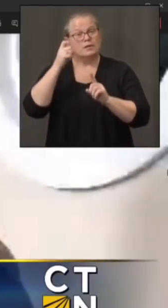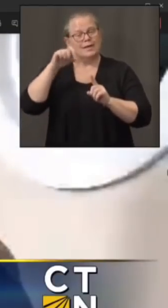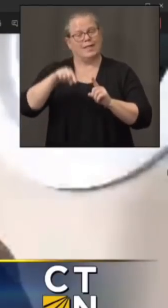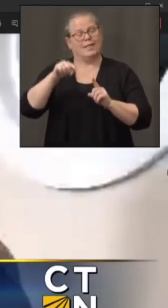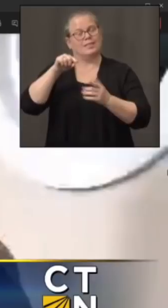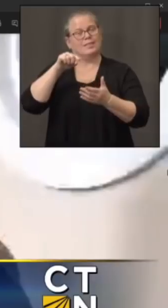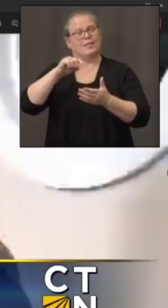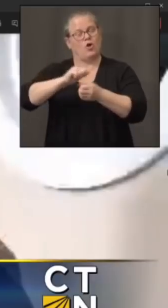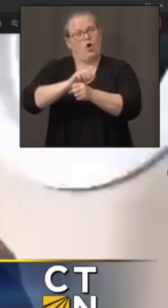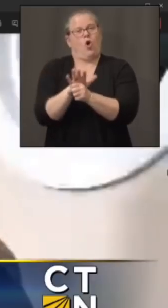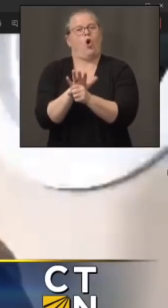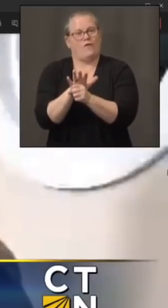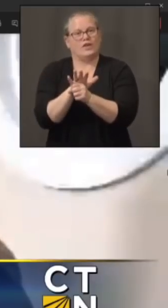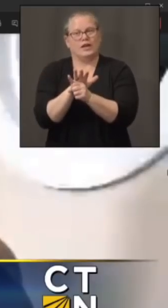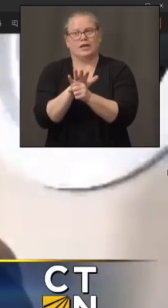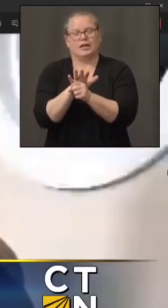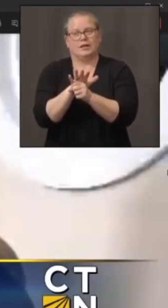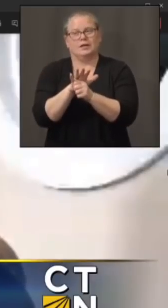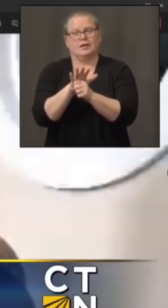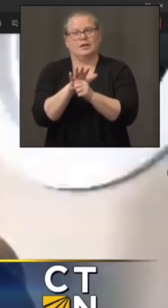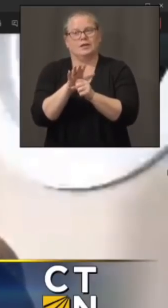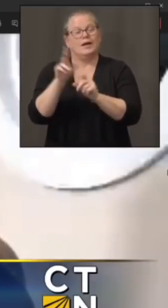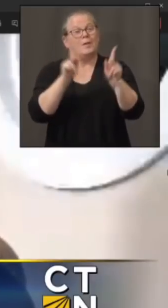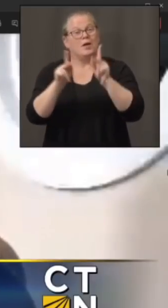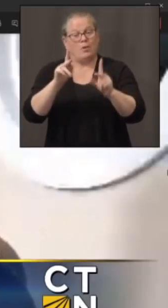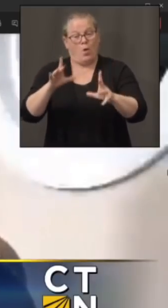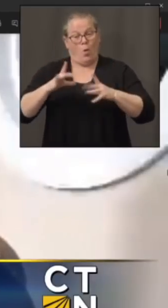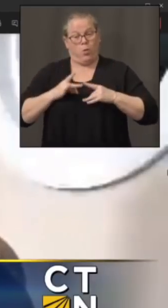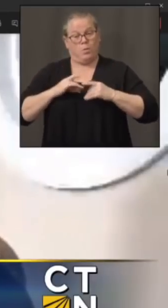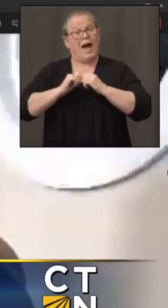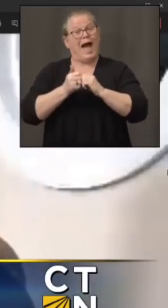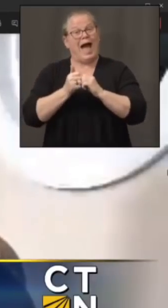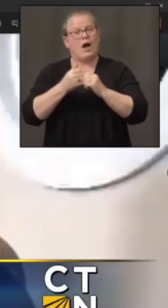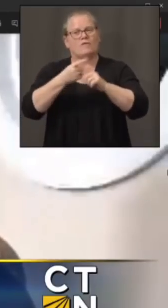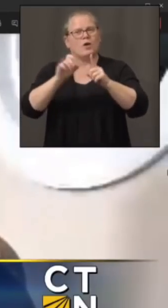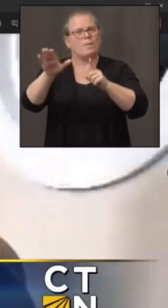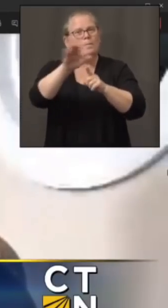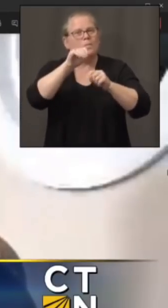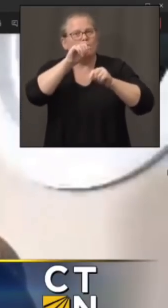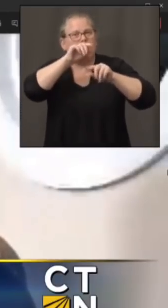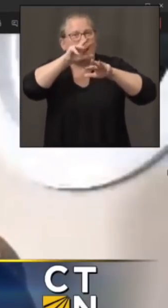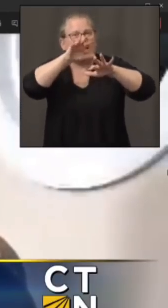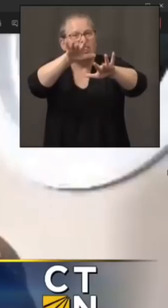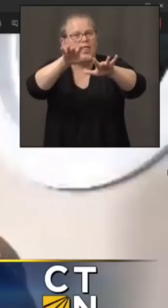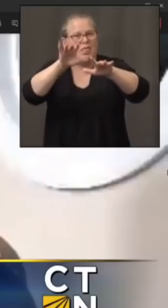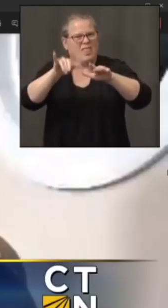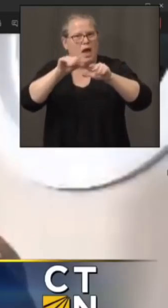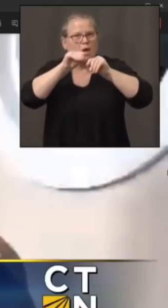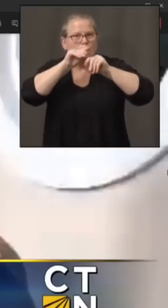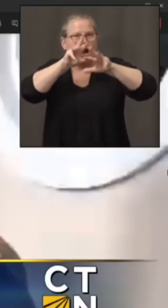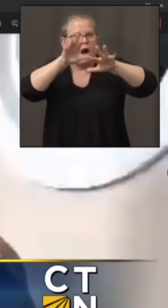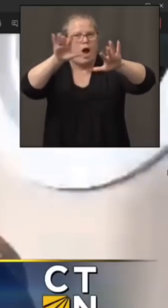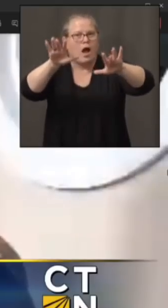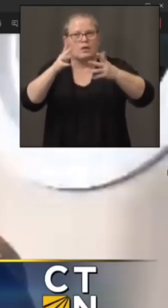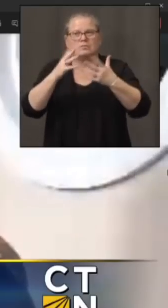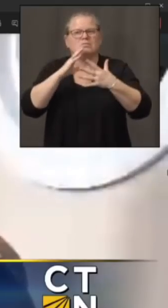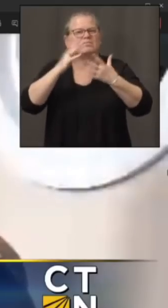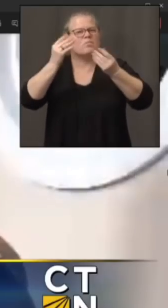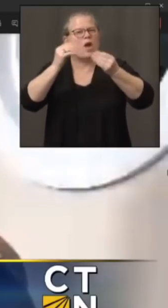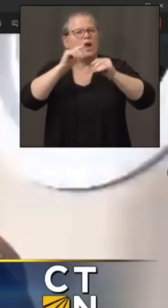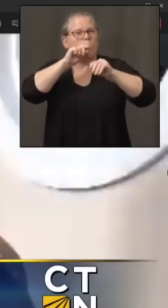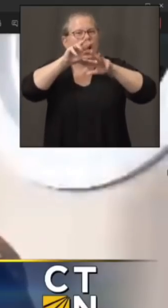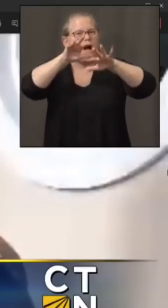through respiratory droplets, but under certain optimized conditions, you get a pattern of spread that looks much more